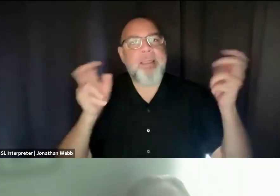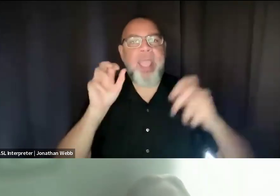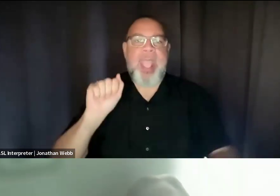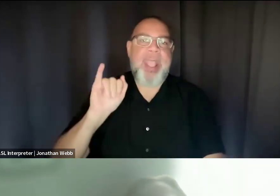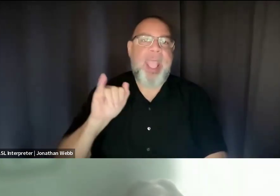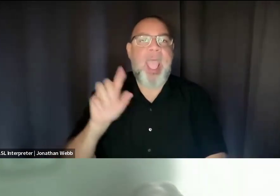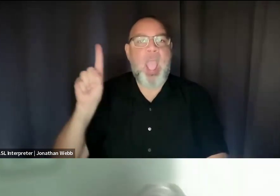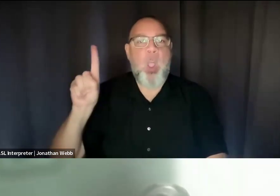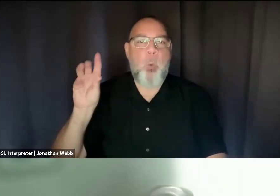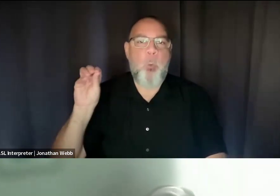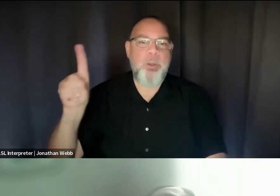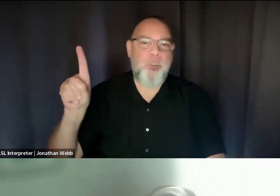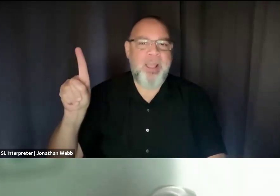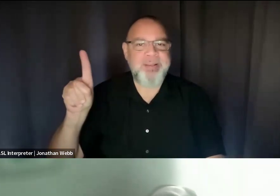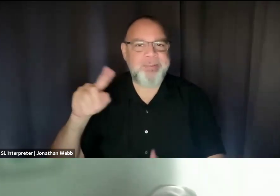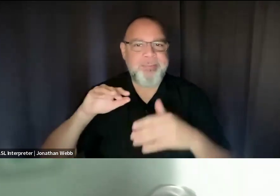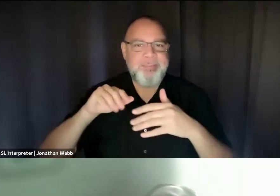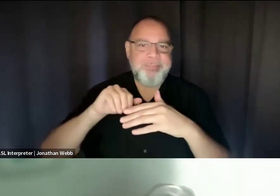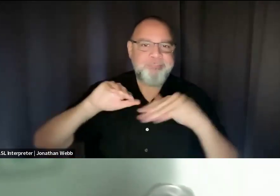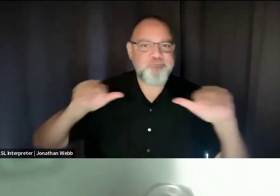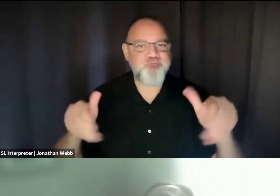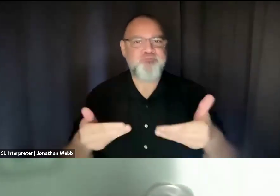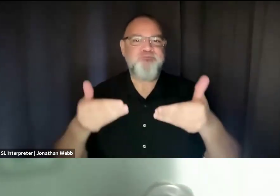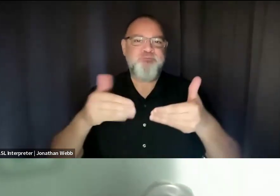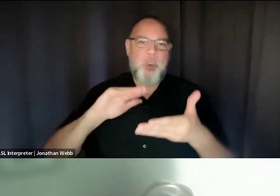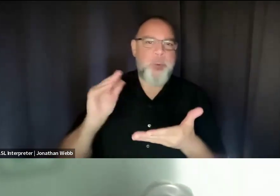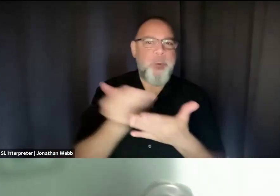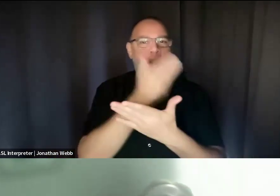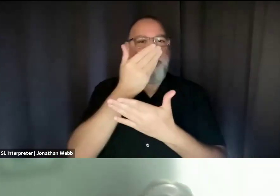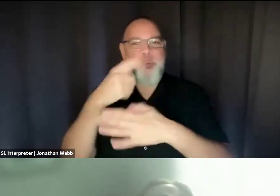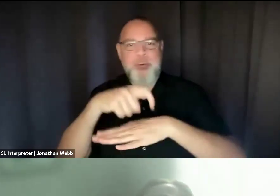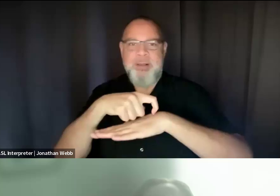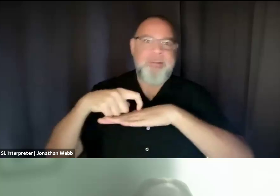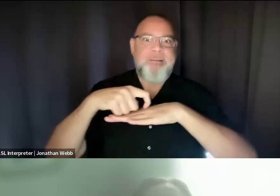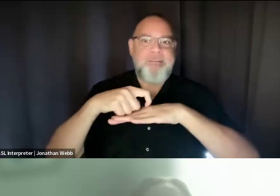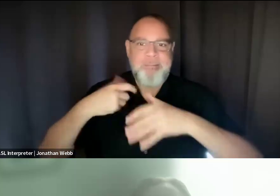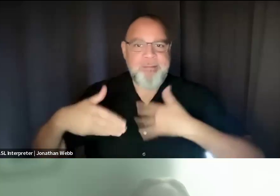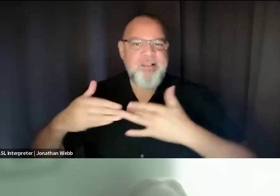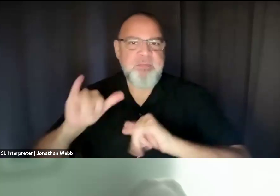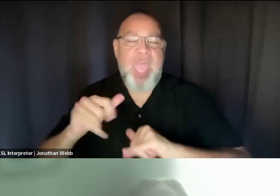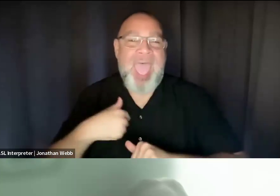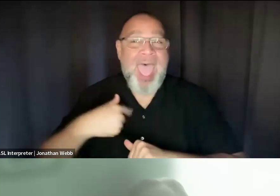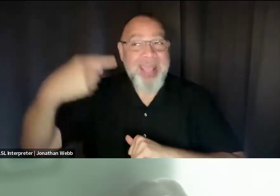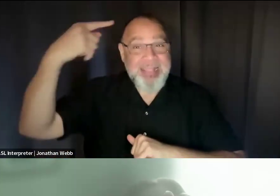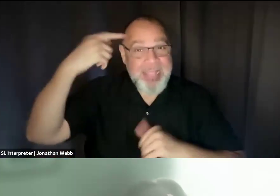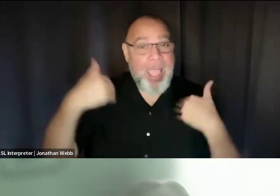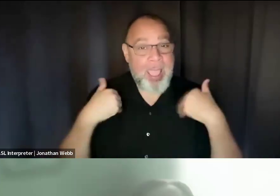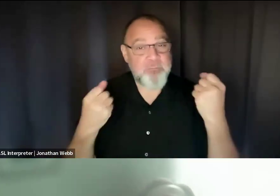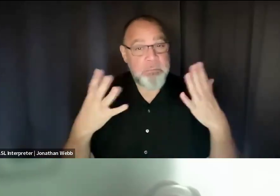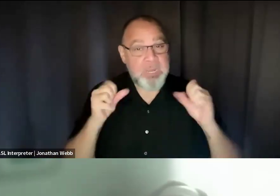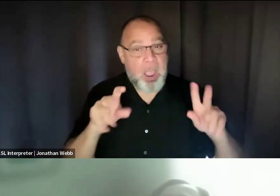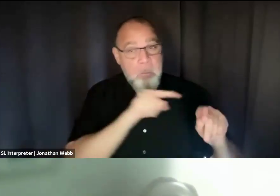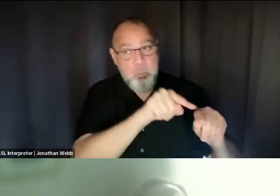know? Um, and I think it's just taking advantage of that just to kind of like learn the